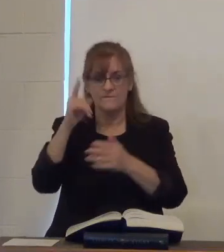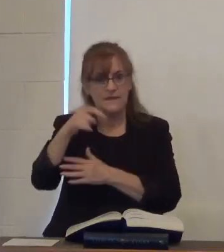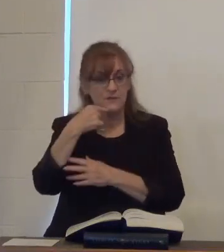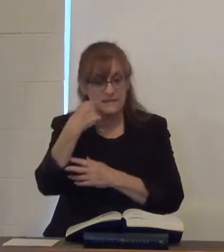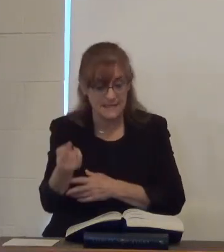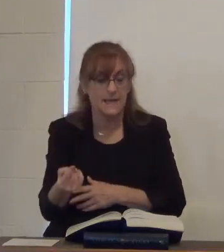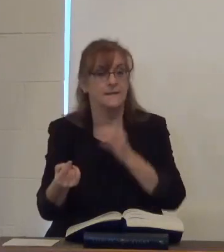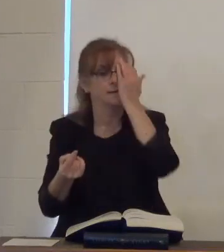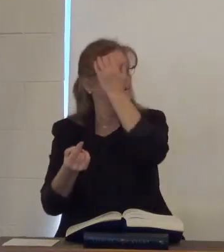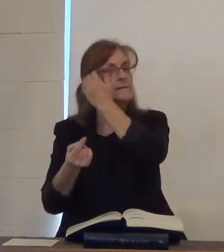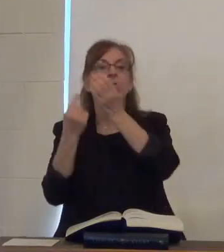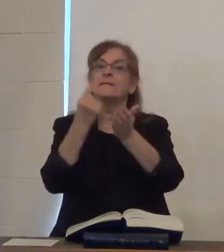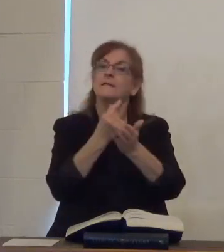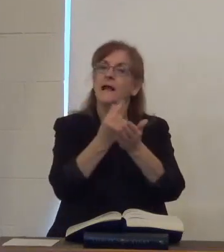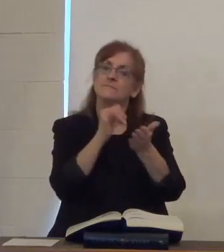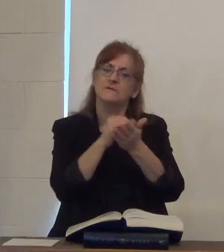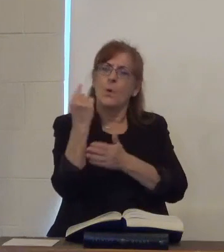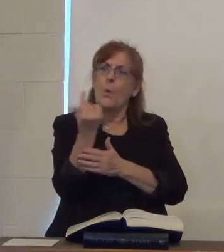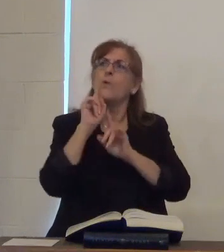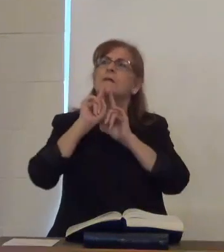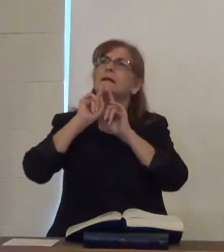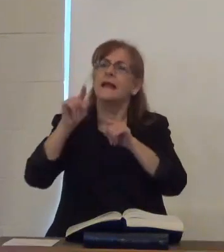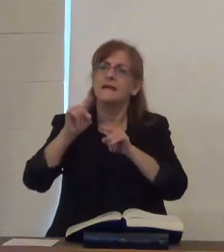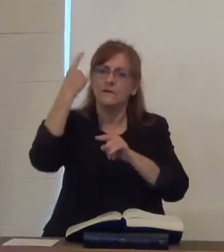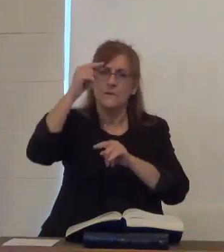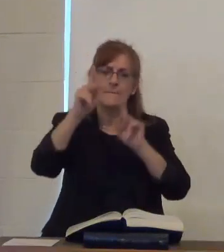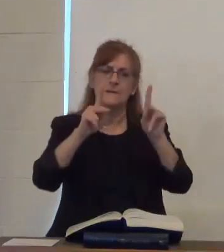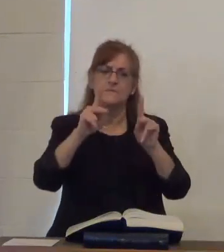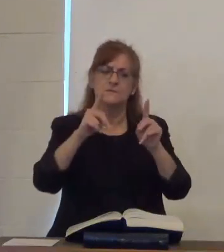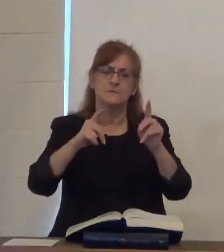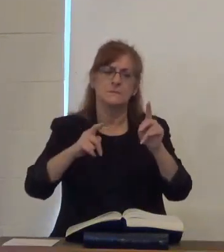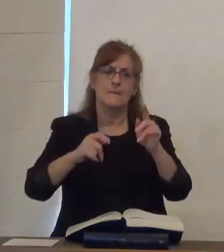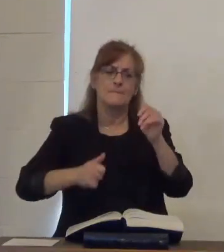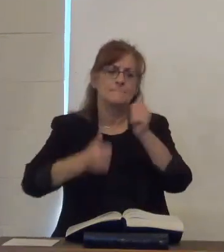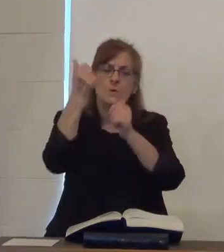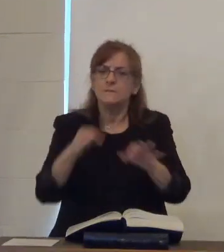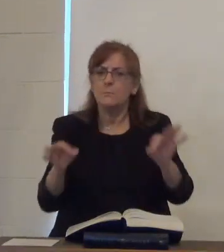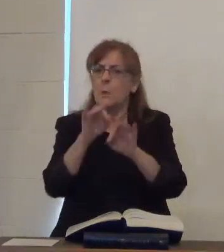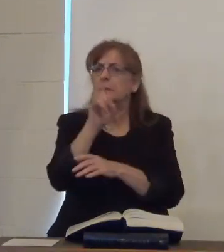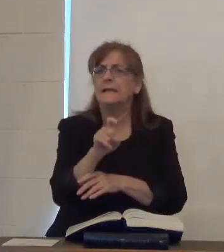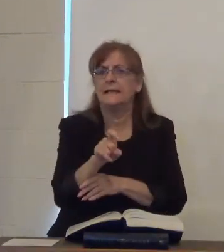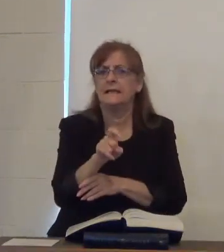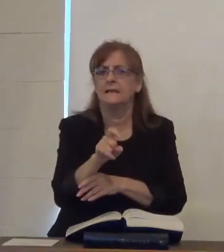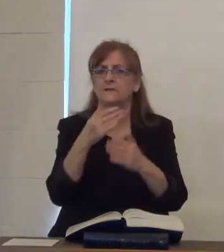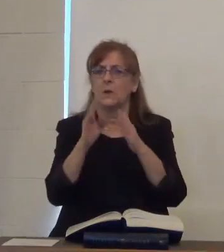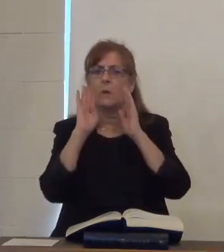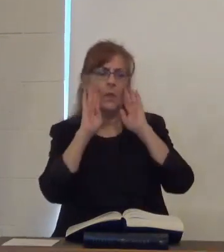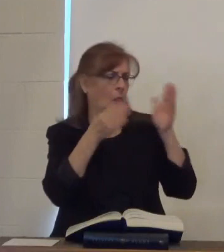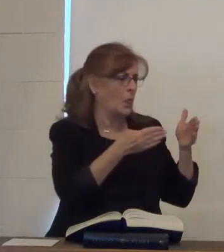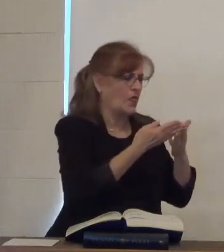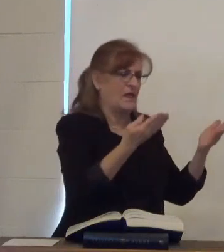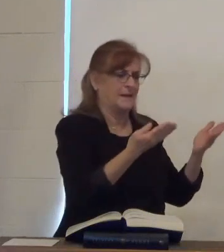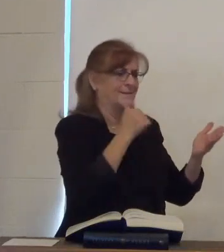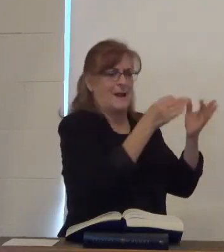The gospel is the only answer to man's greatest need. Don't get sidetracked with things that really don't matter